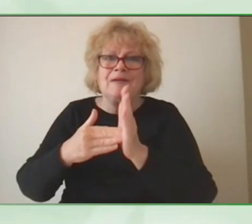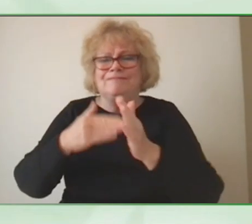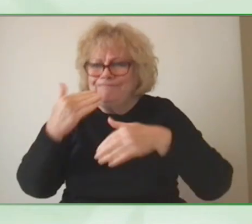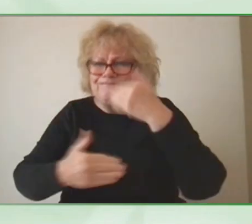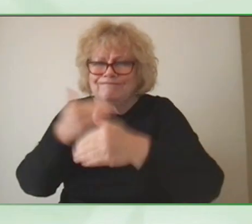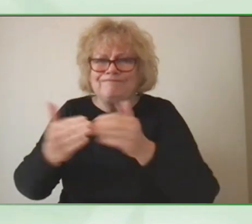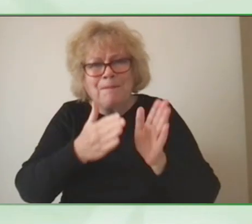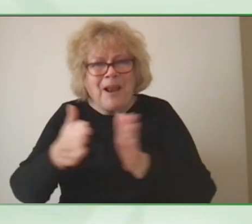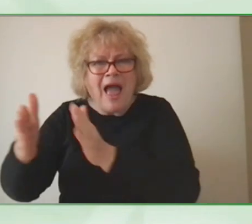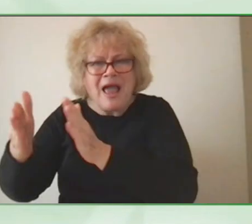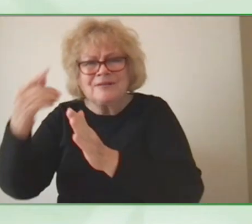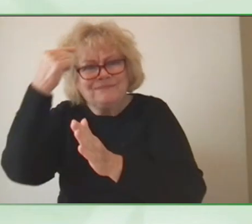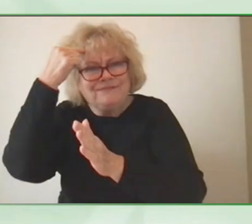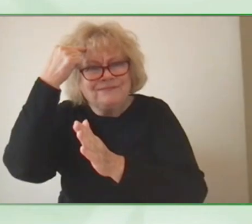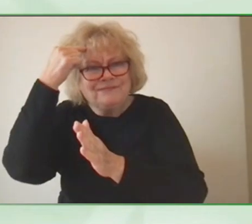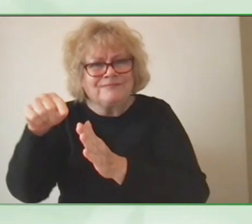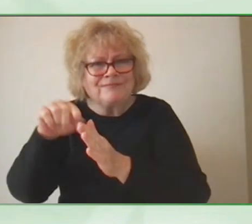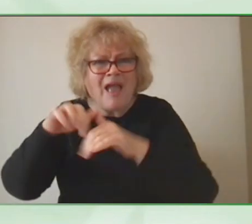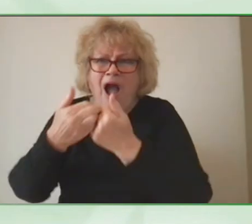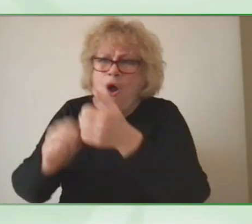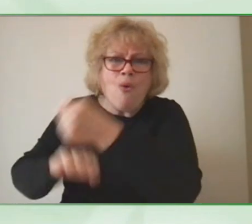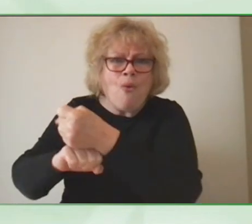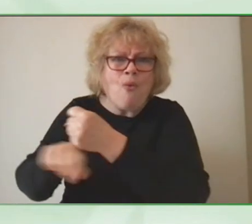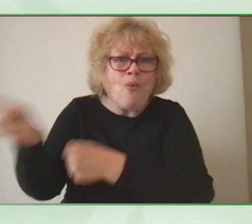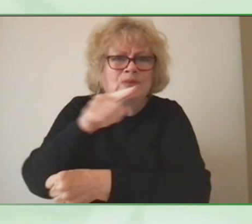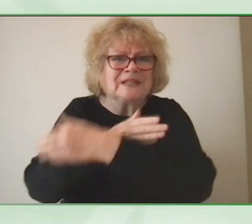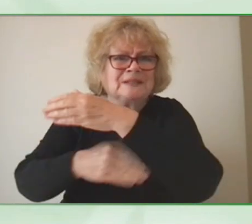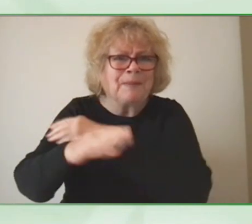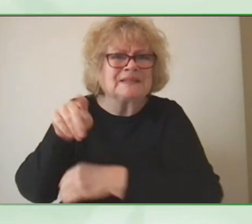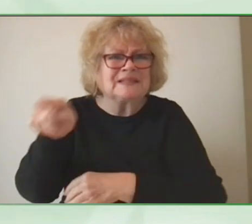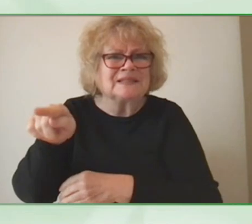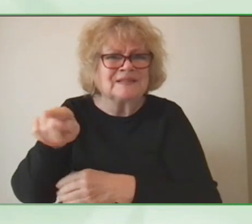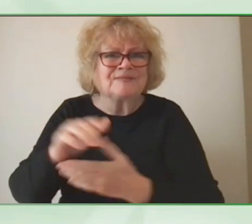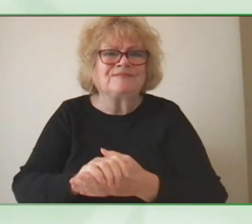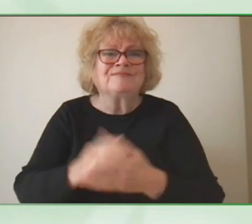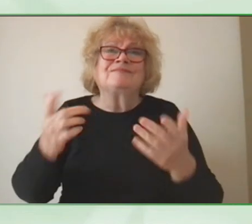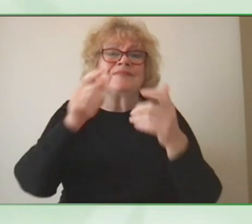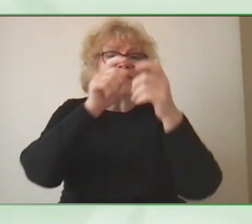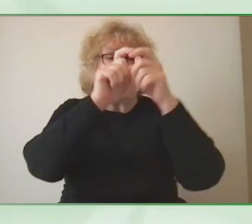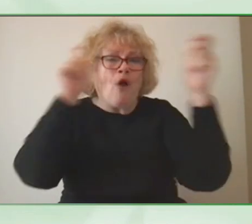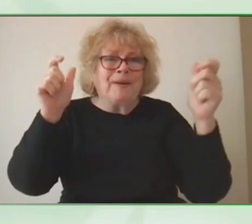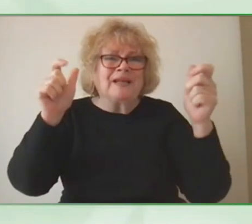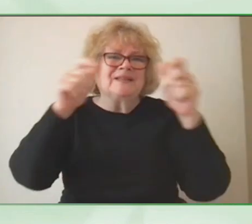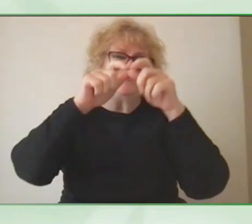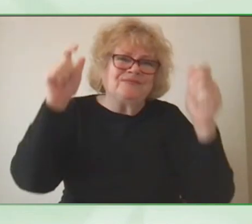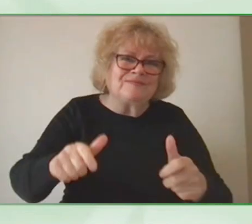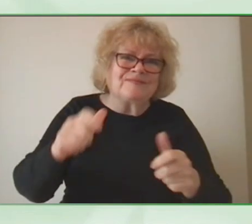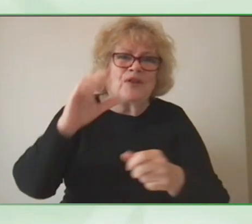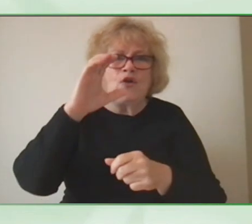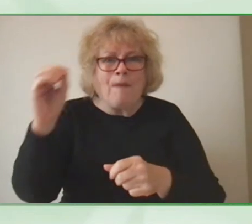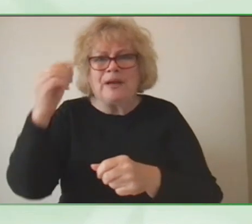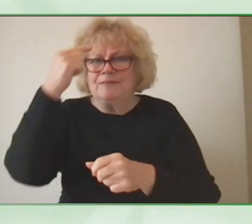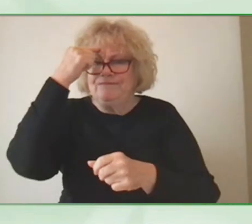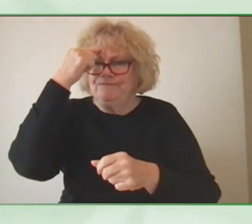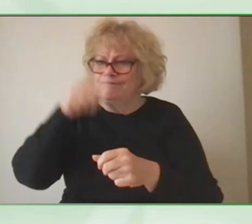up even in a crisis situation. So today we're going to be listening to my colleagues talking about